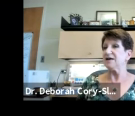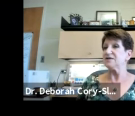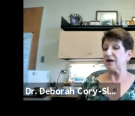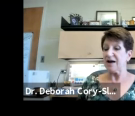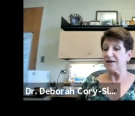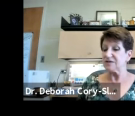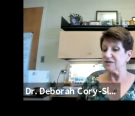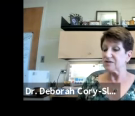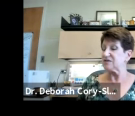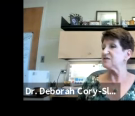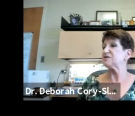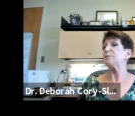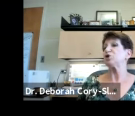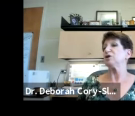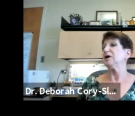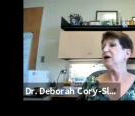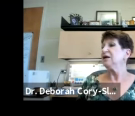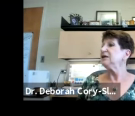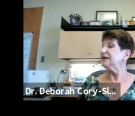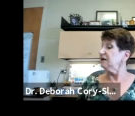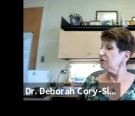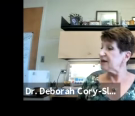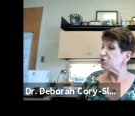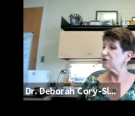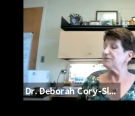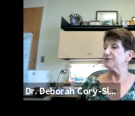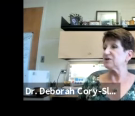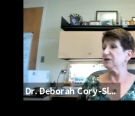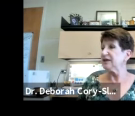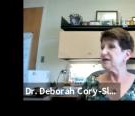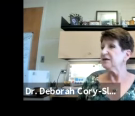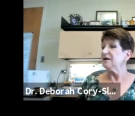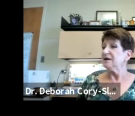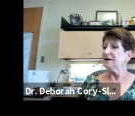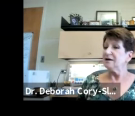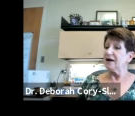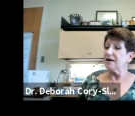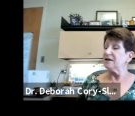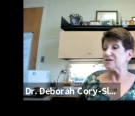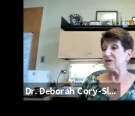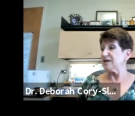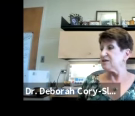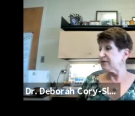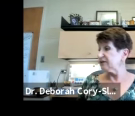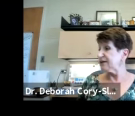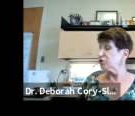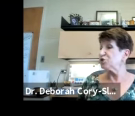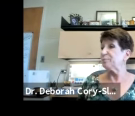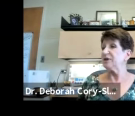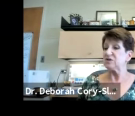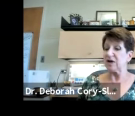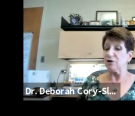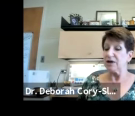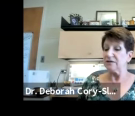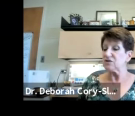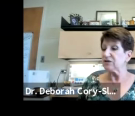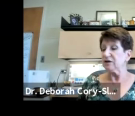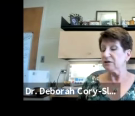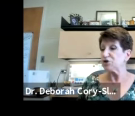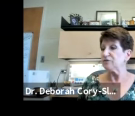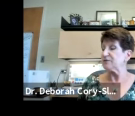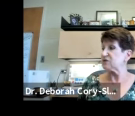center has had, since its inception, an inhalation facility and scientific leadership in this area.